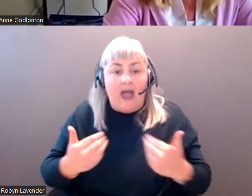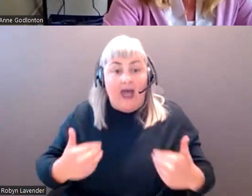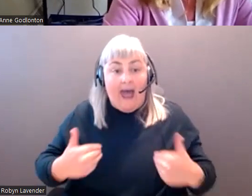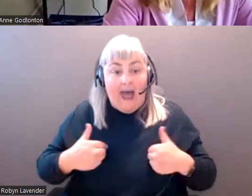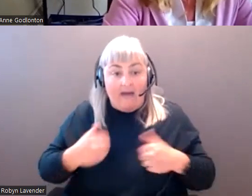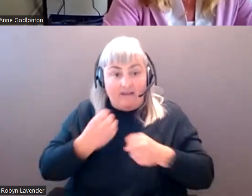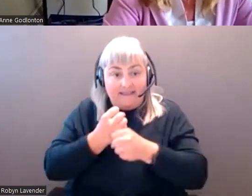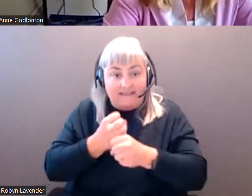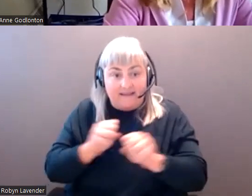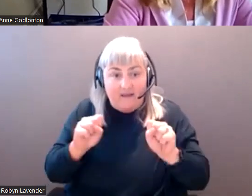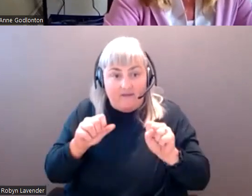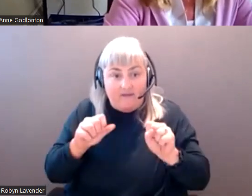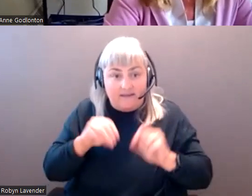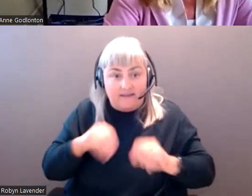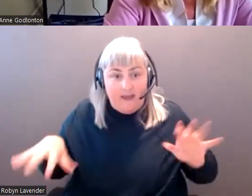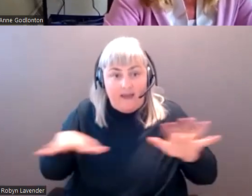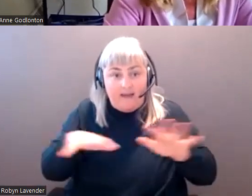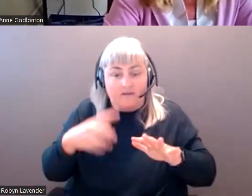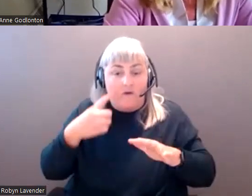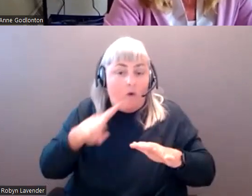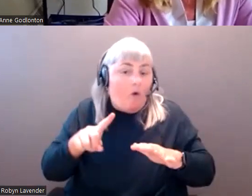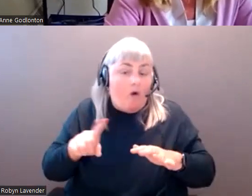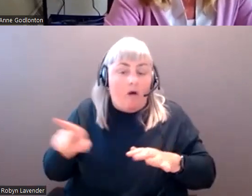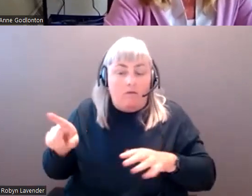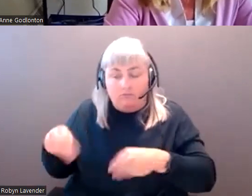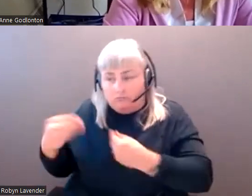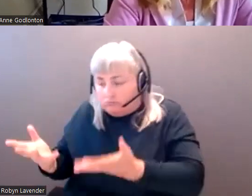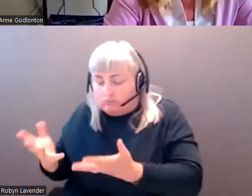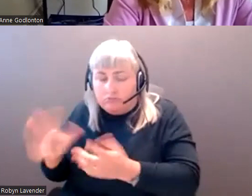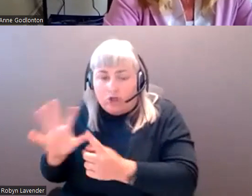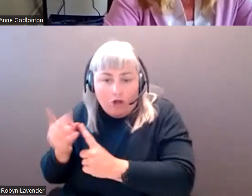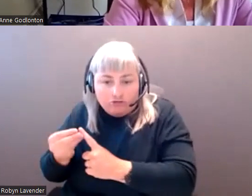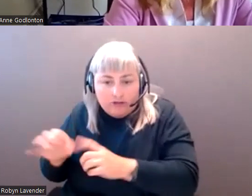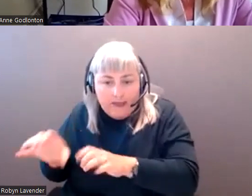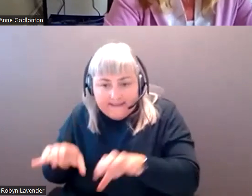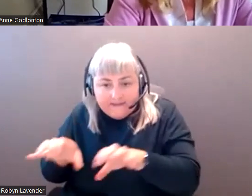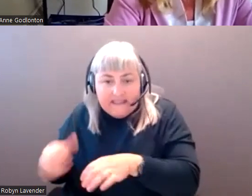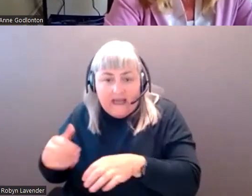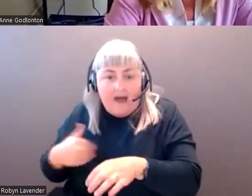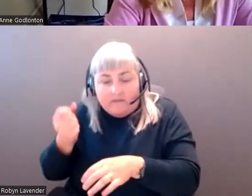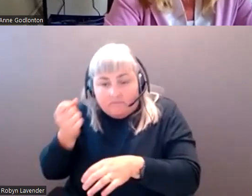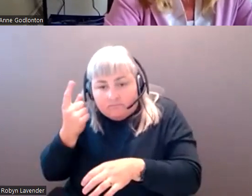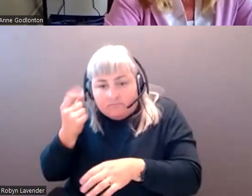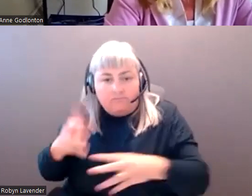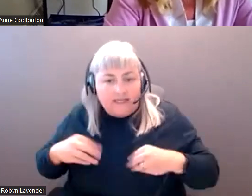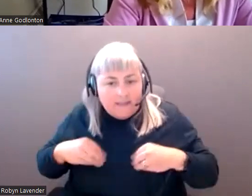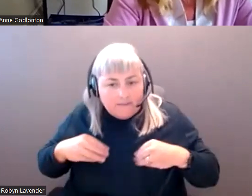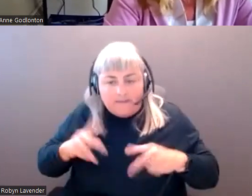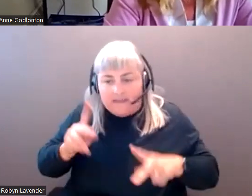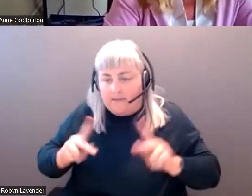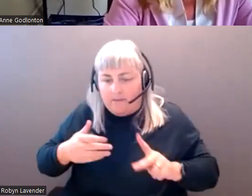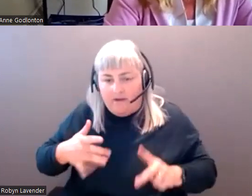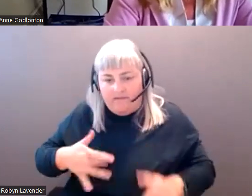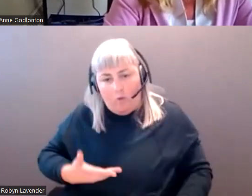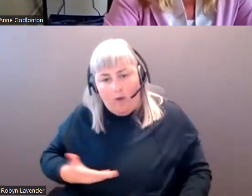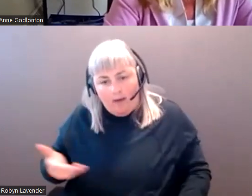spaces for cultural activities, having those understanding and acceptance, and that people feel welcome.